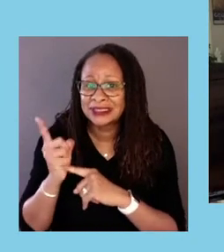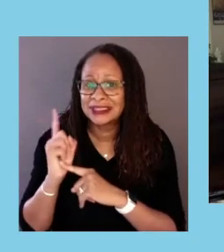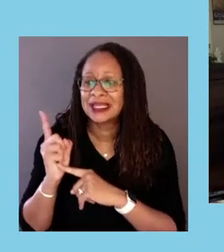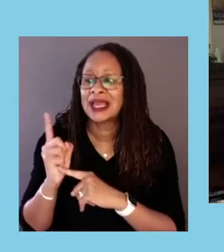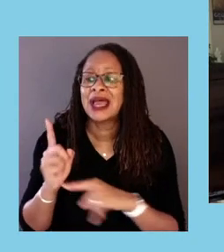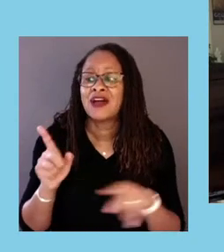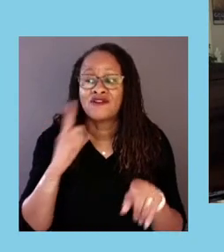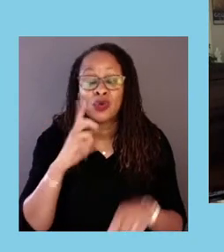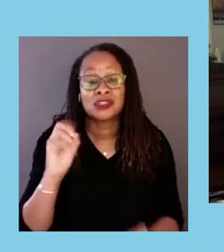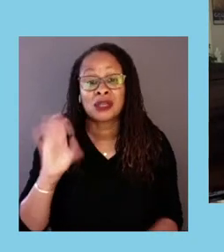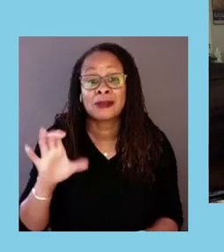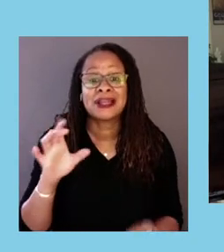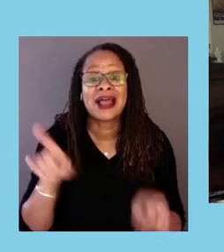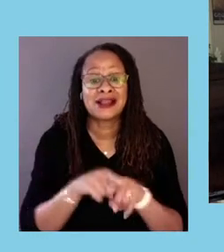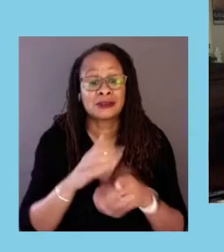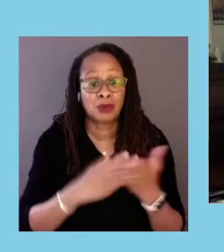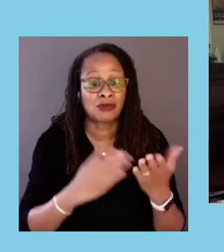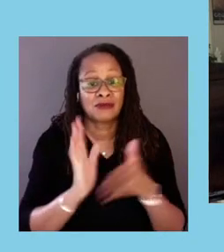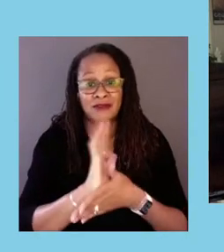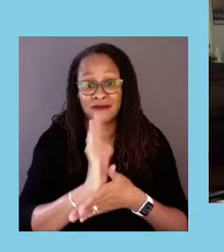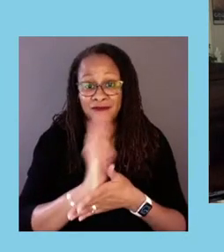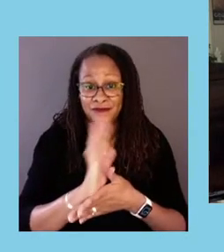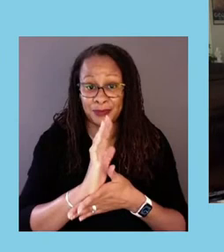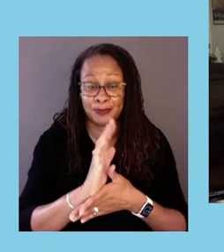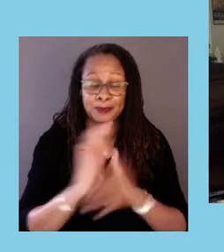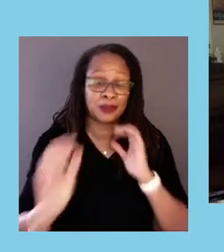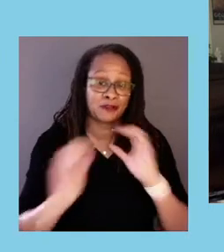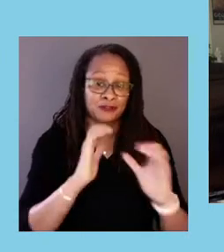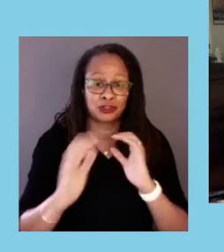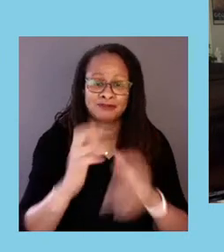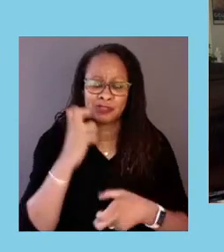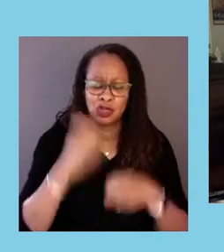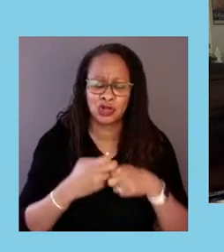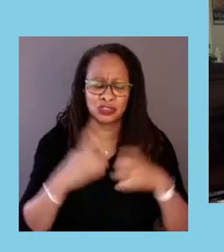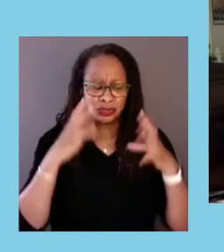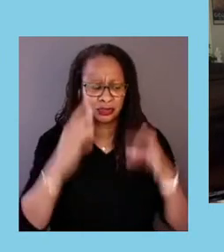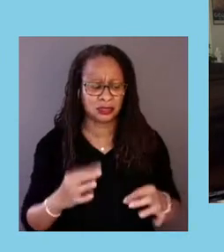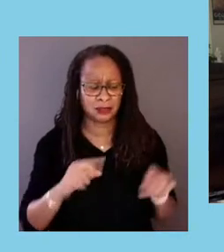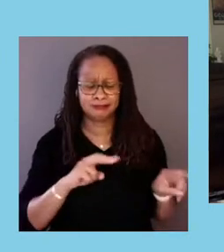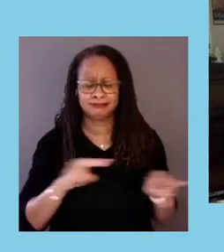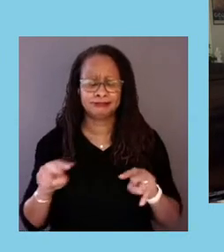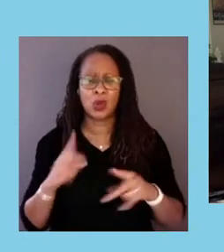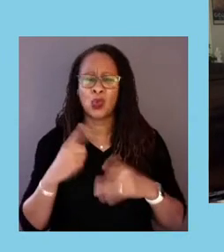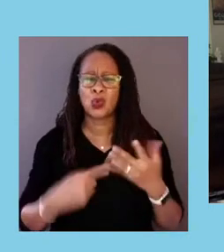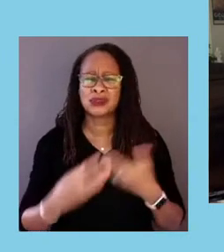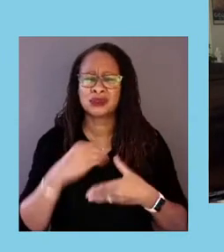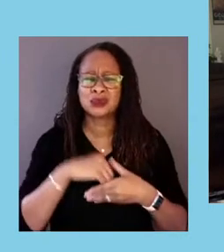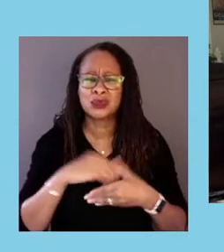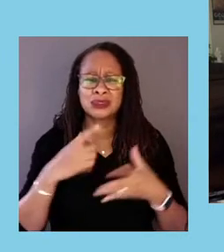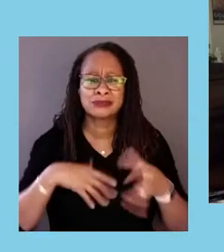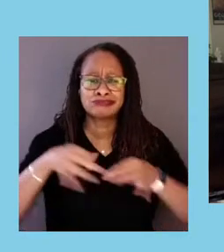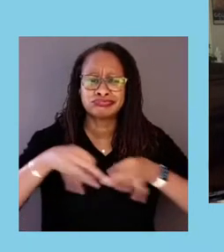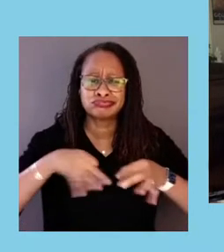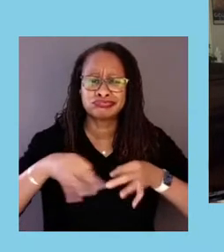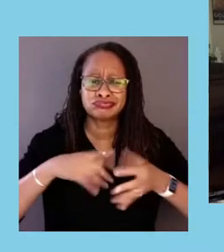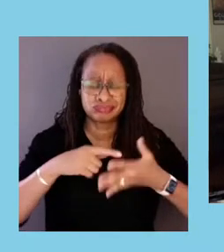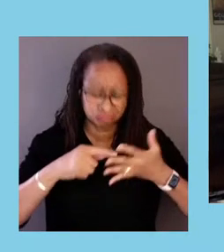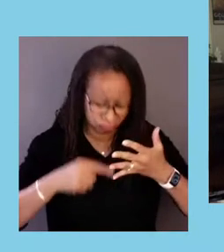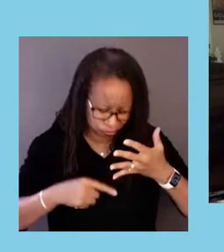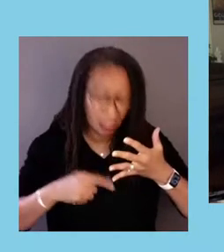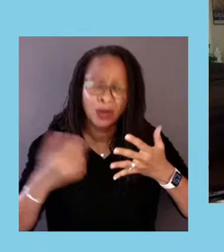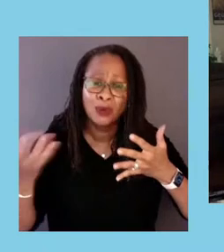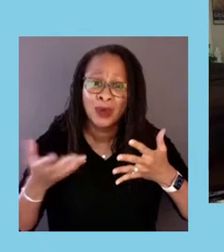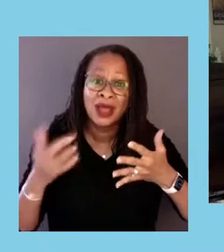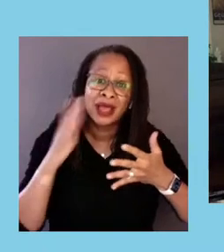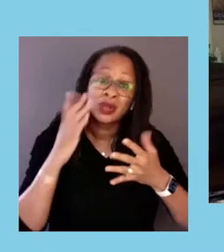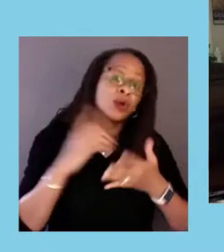it's hard to gauge what the ingredients are. And I know critics play a role in it too, but